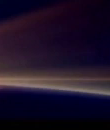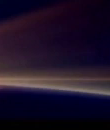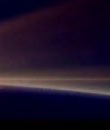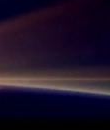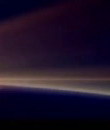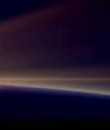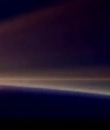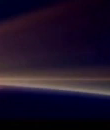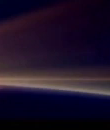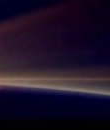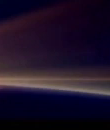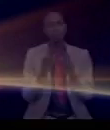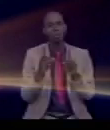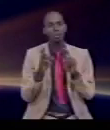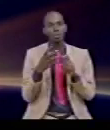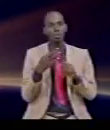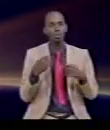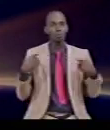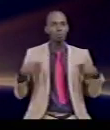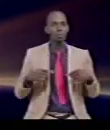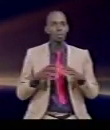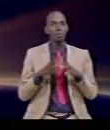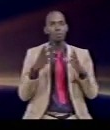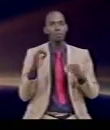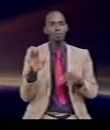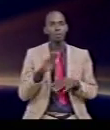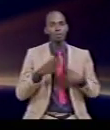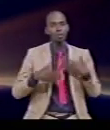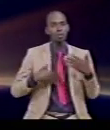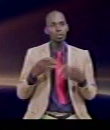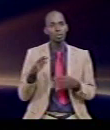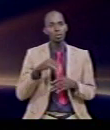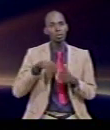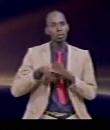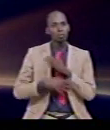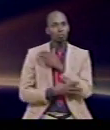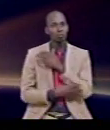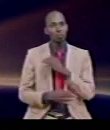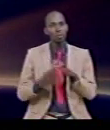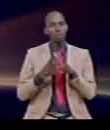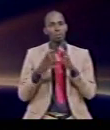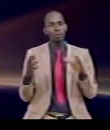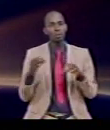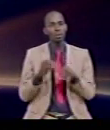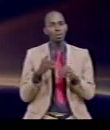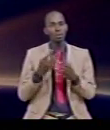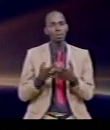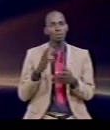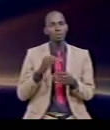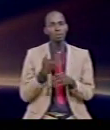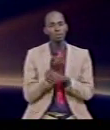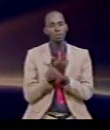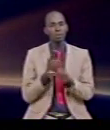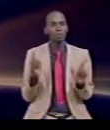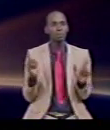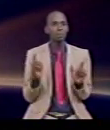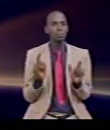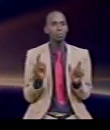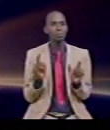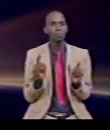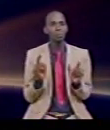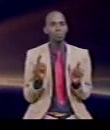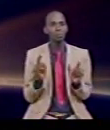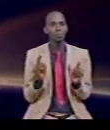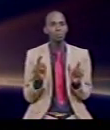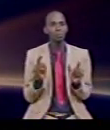own selves to the Lord, and unto us by the will of God. Insomuch that we desired Titus, that as he had begun,